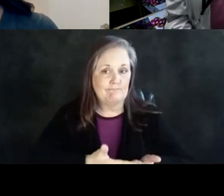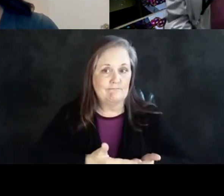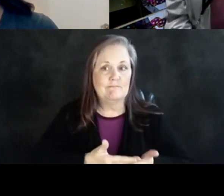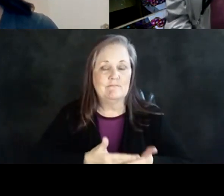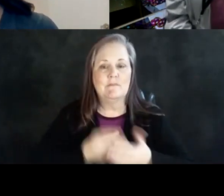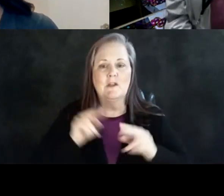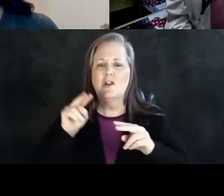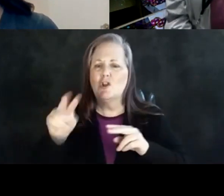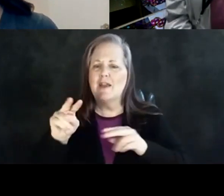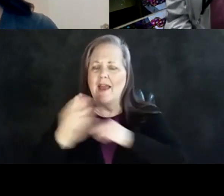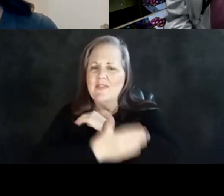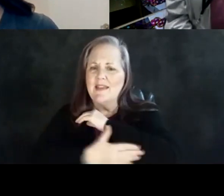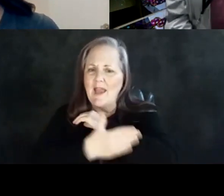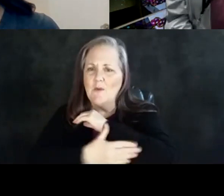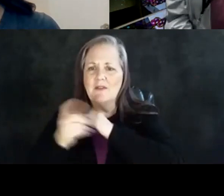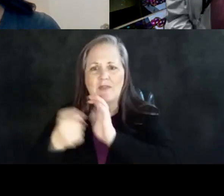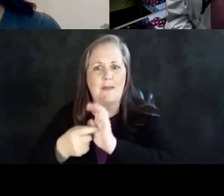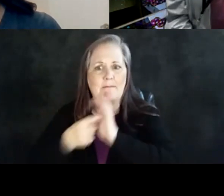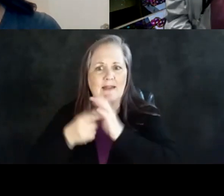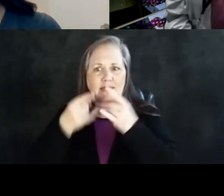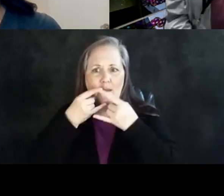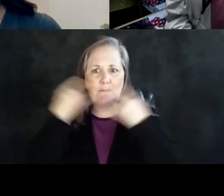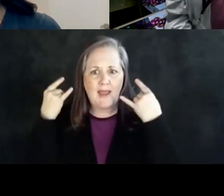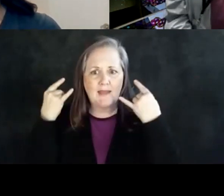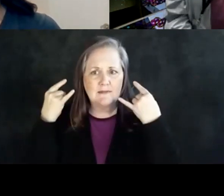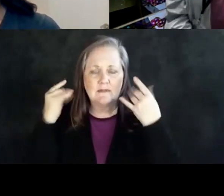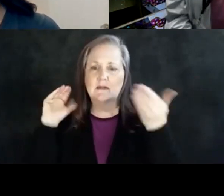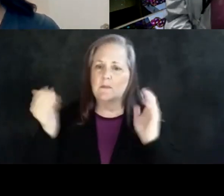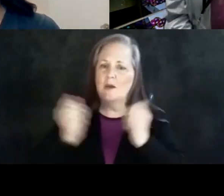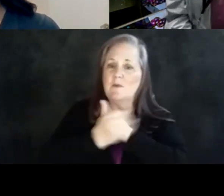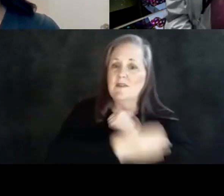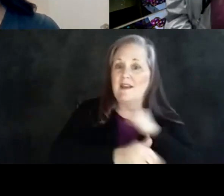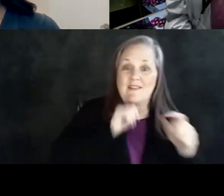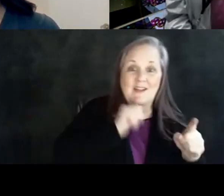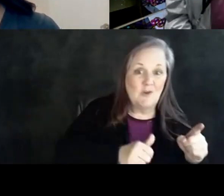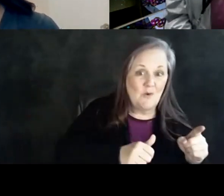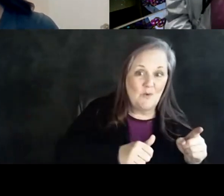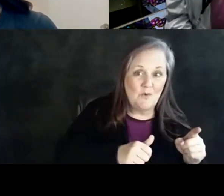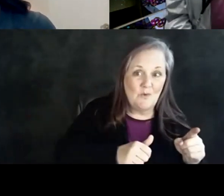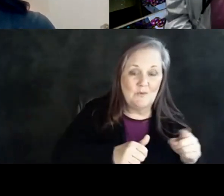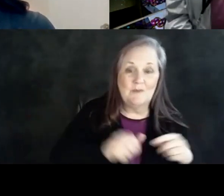at counties where they mandate masking versus those that don't. And the rates of infection